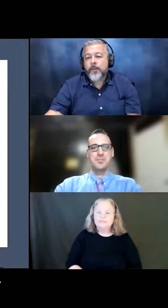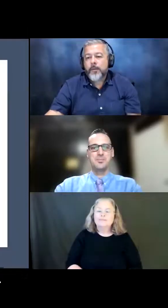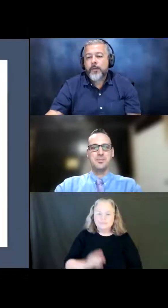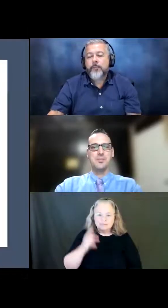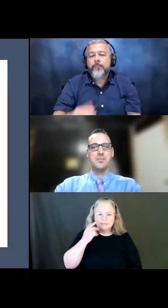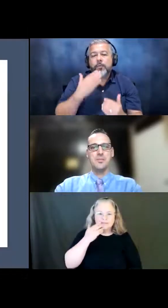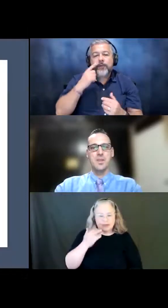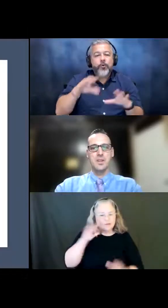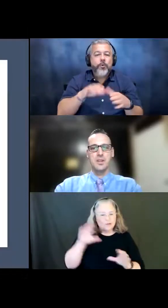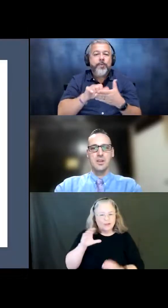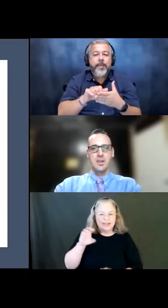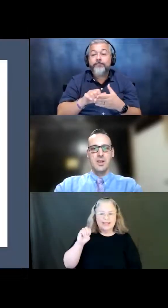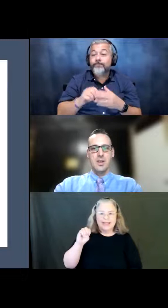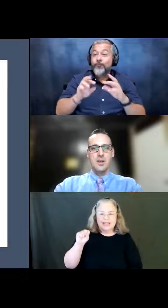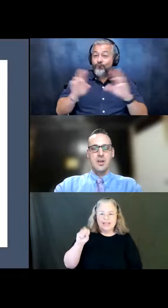Esmeralda.